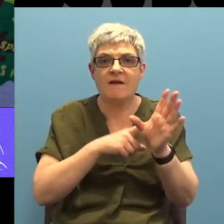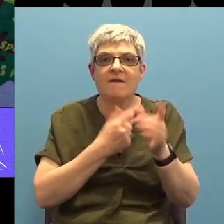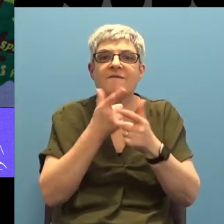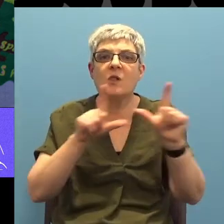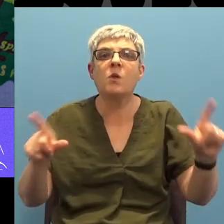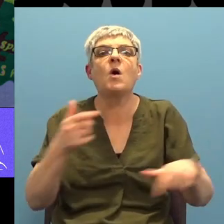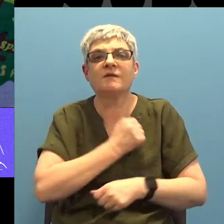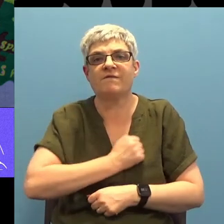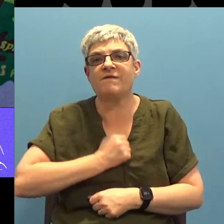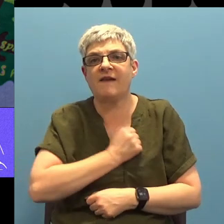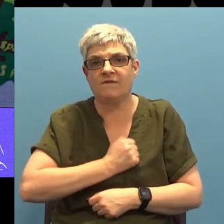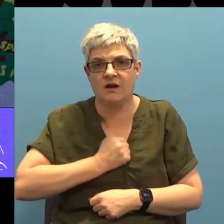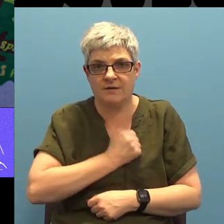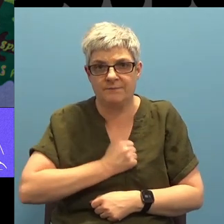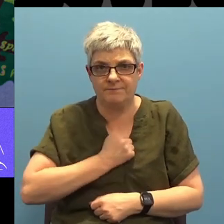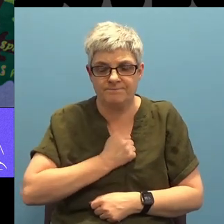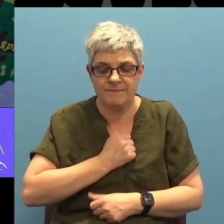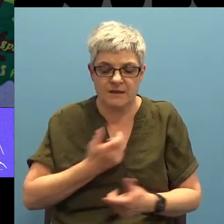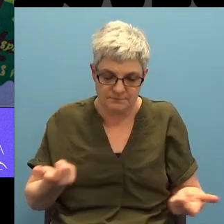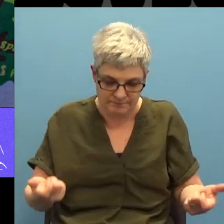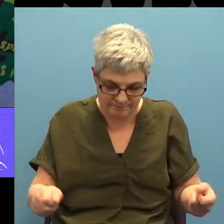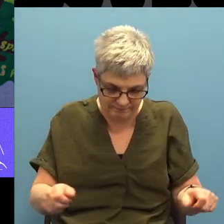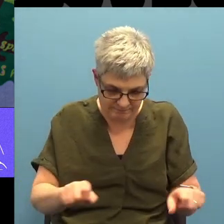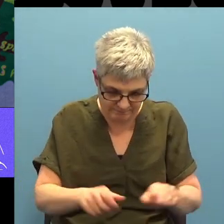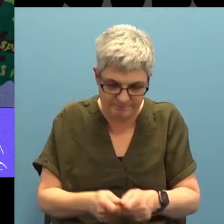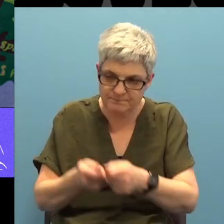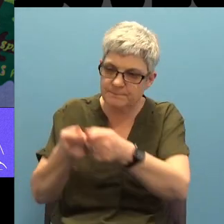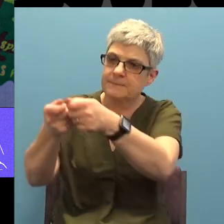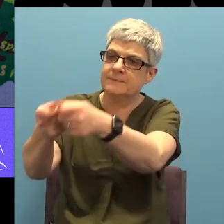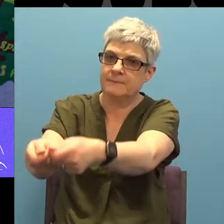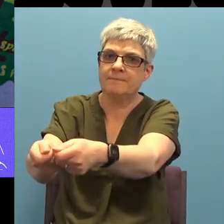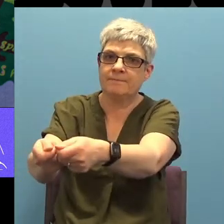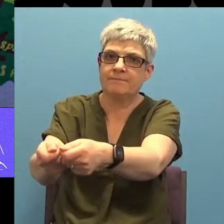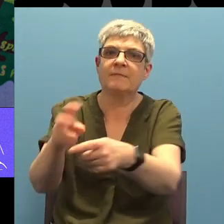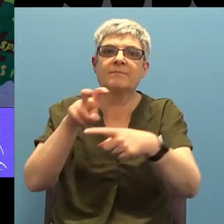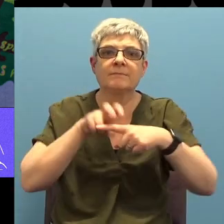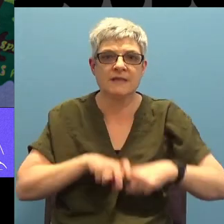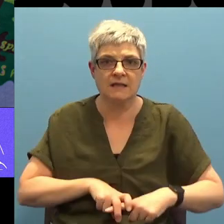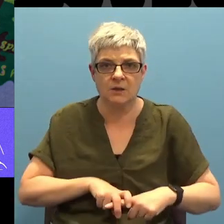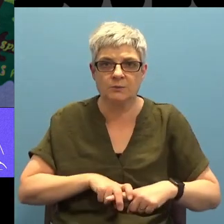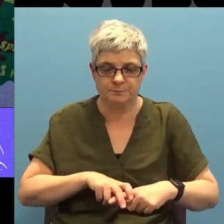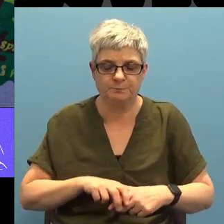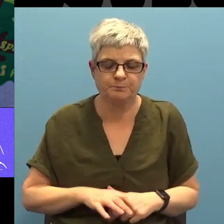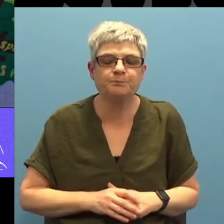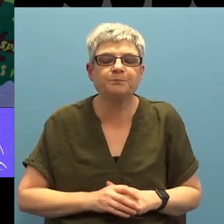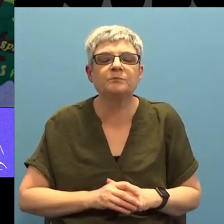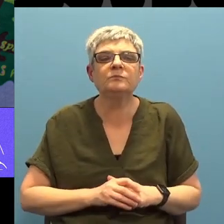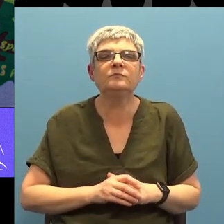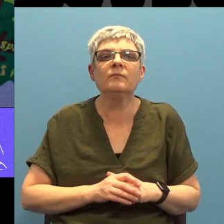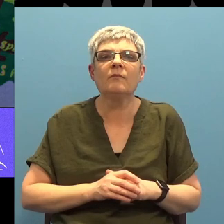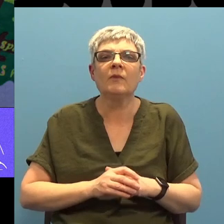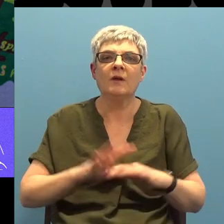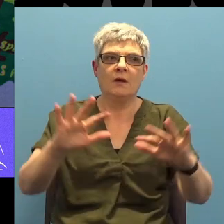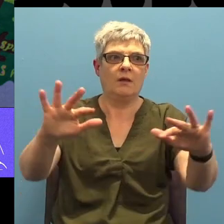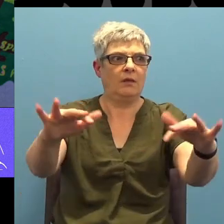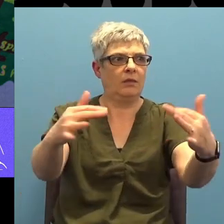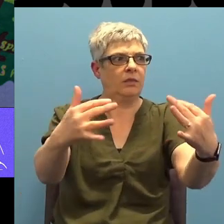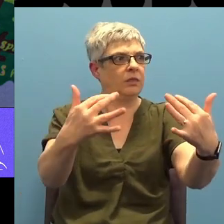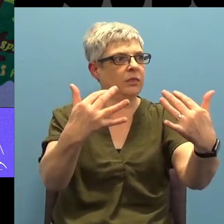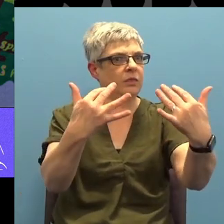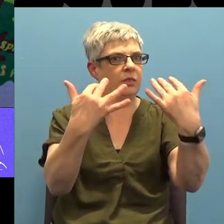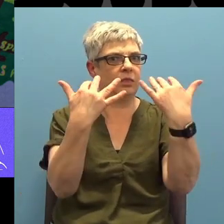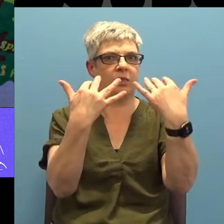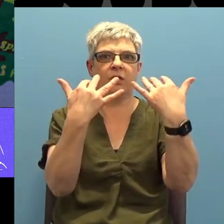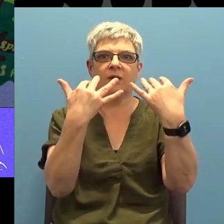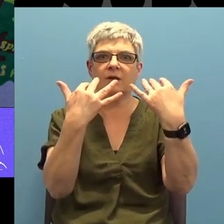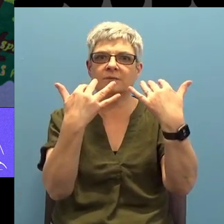favor." Then he rolled up the scroll, gave it back to the attendant and sat down. The eyes of everyone in the